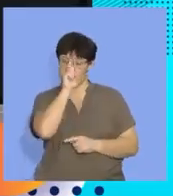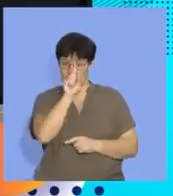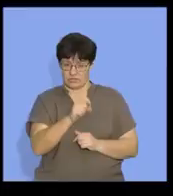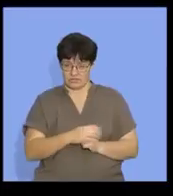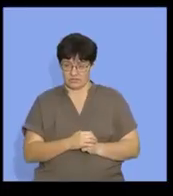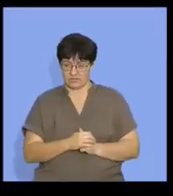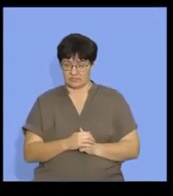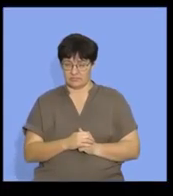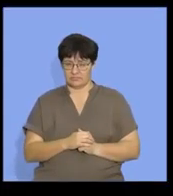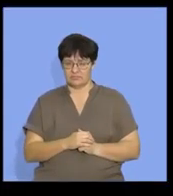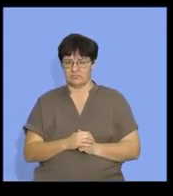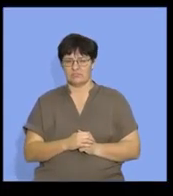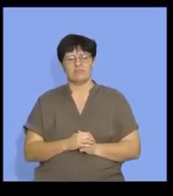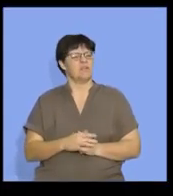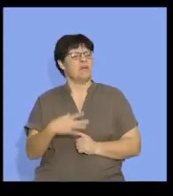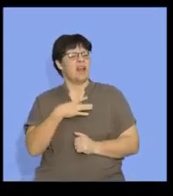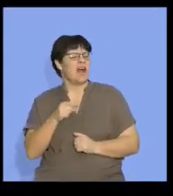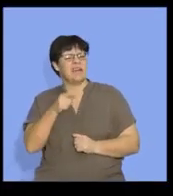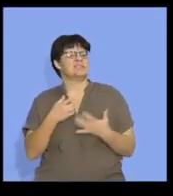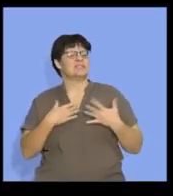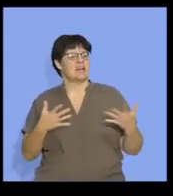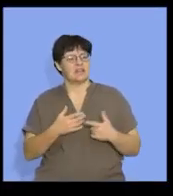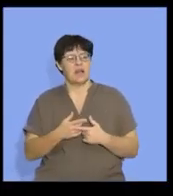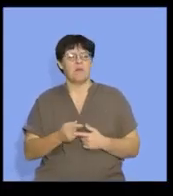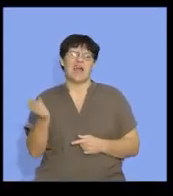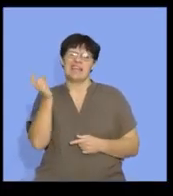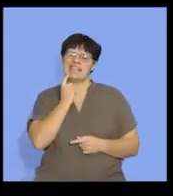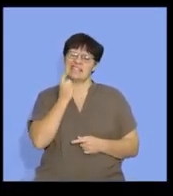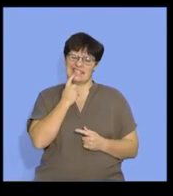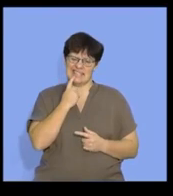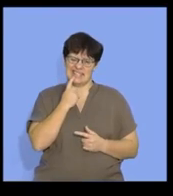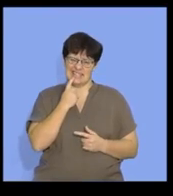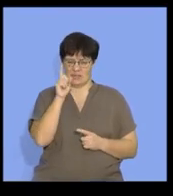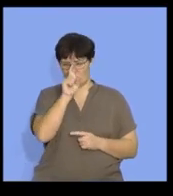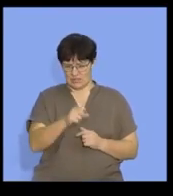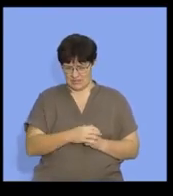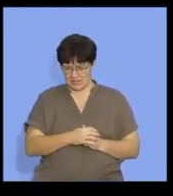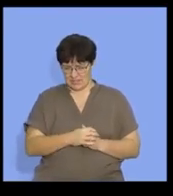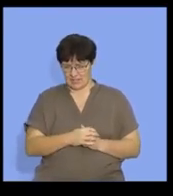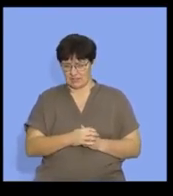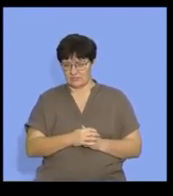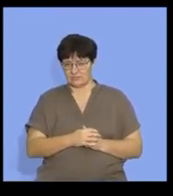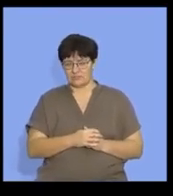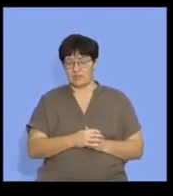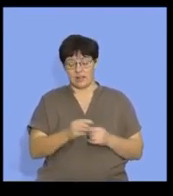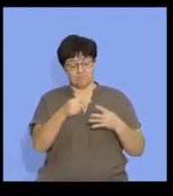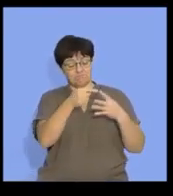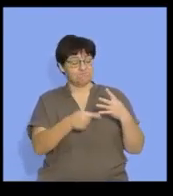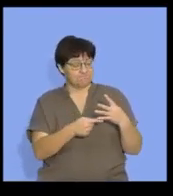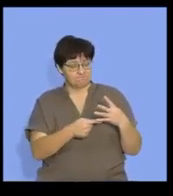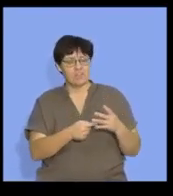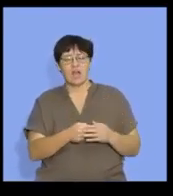question. I always like to start off with a bit of an easier question. When it comes to the microorganisms, you'll see,